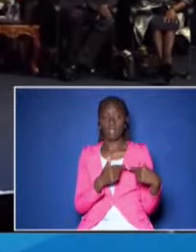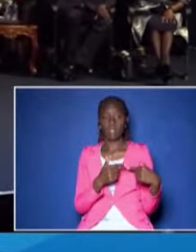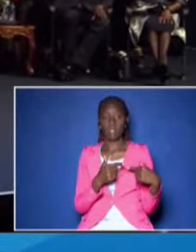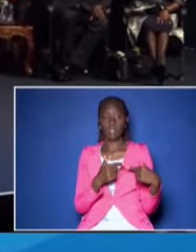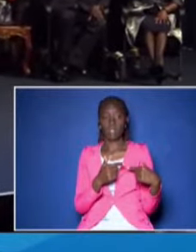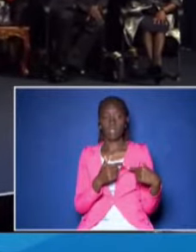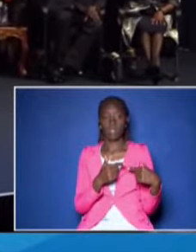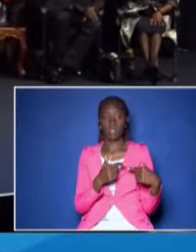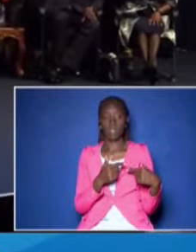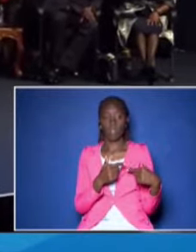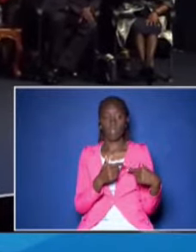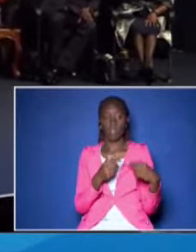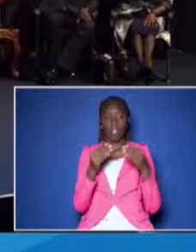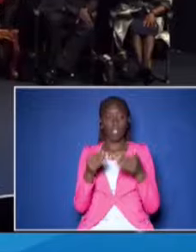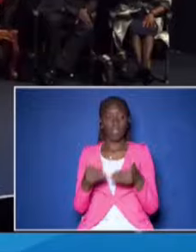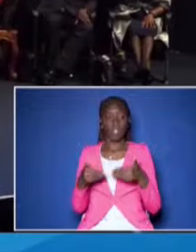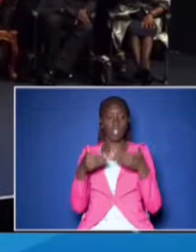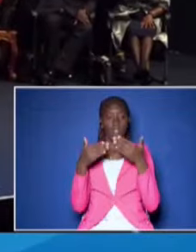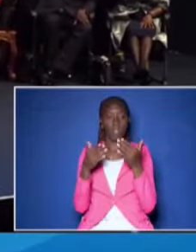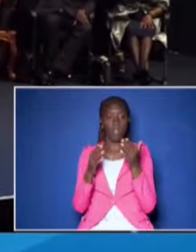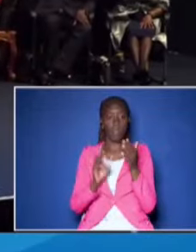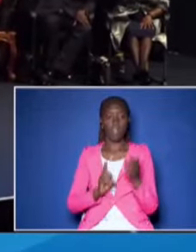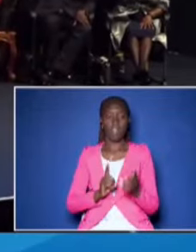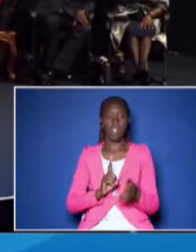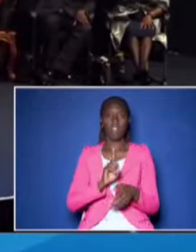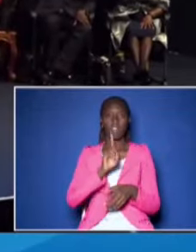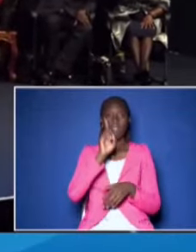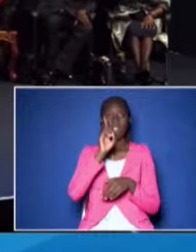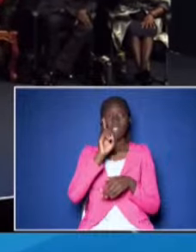hearts give them that Divine